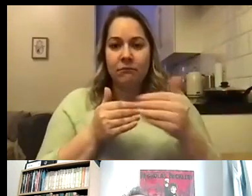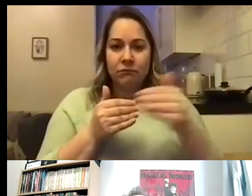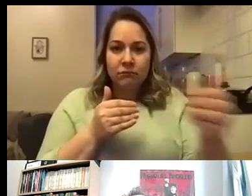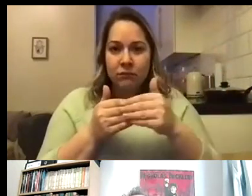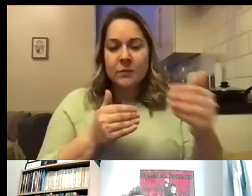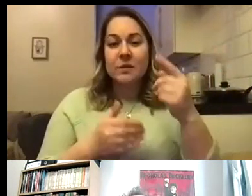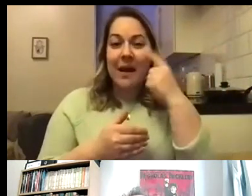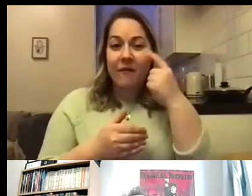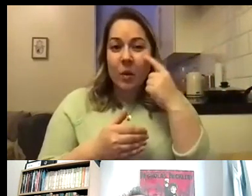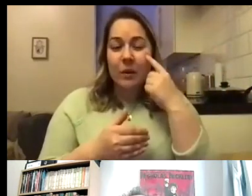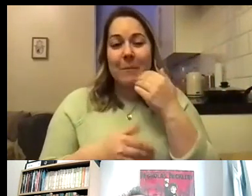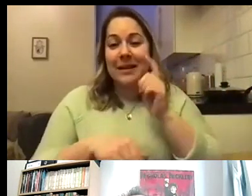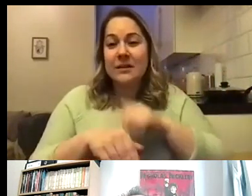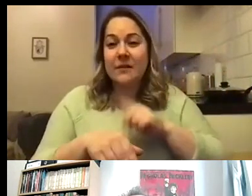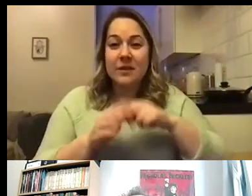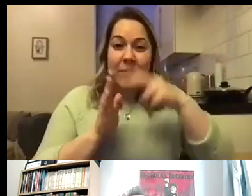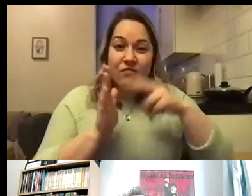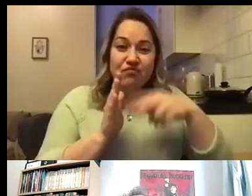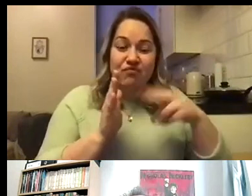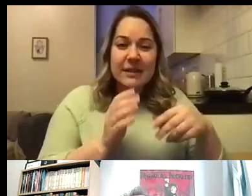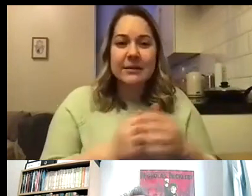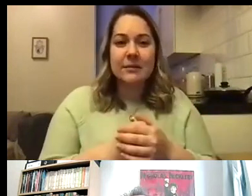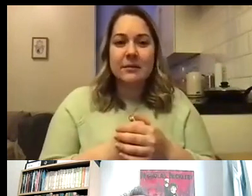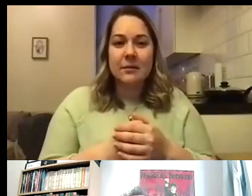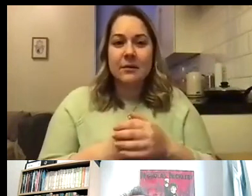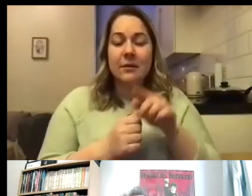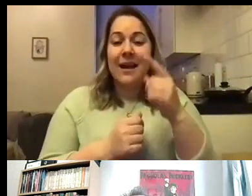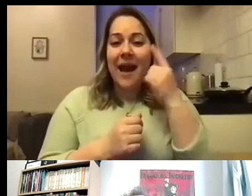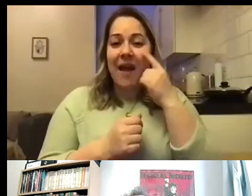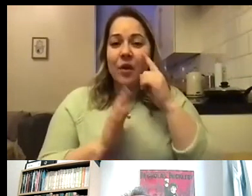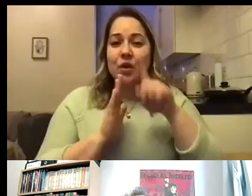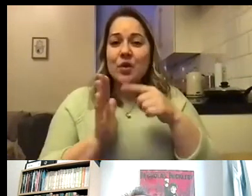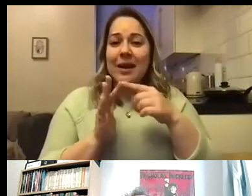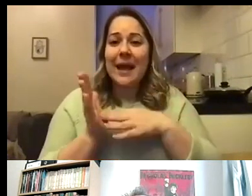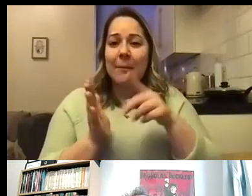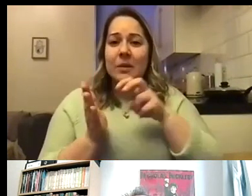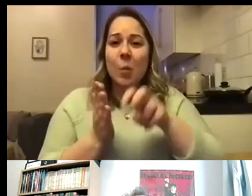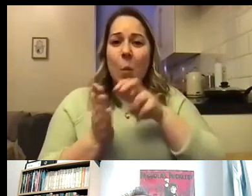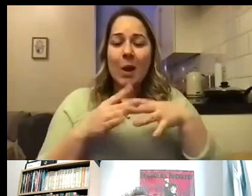out. There's plenty of time to see it. Please do Jodie and Emily's walking tour.